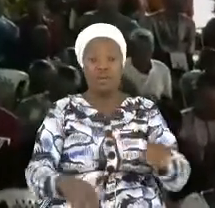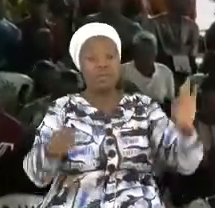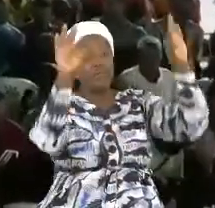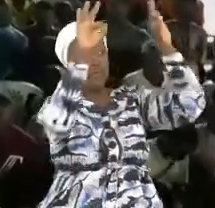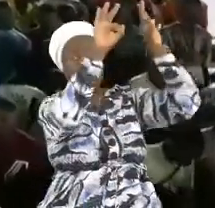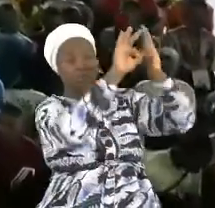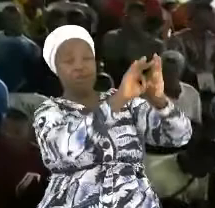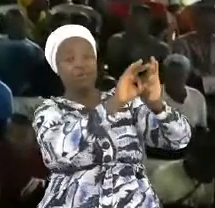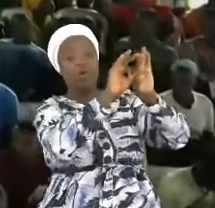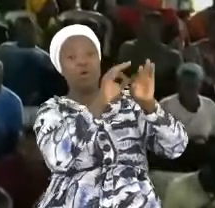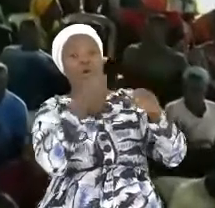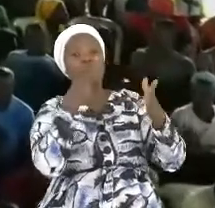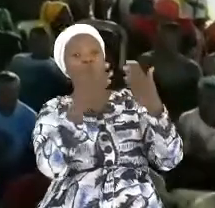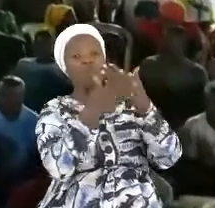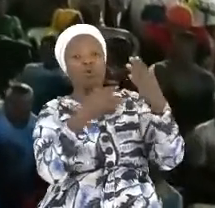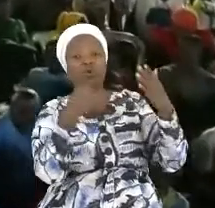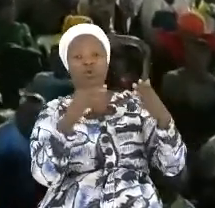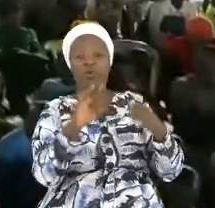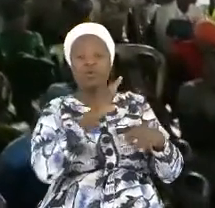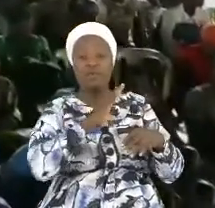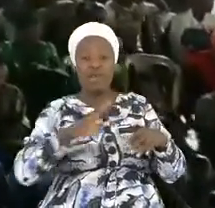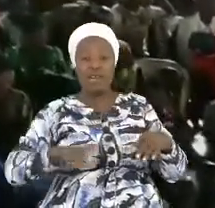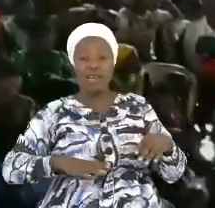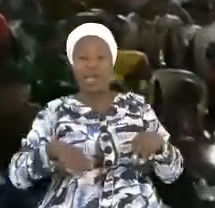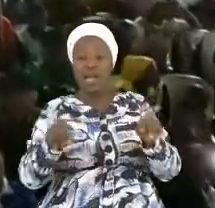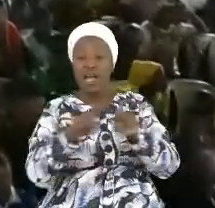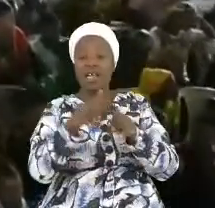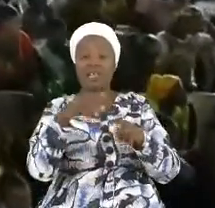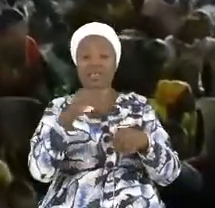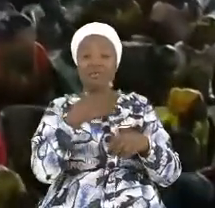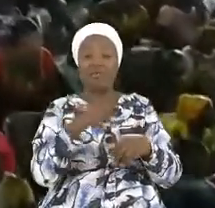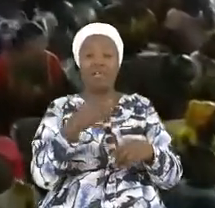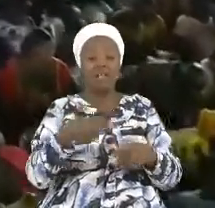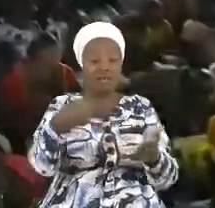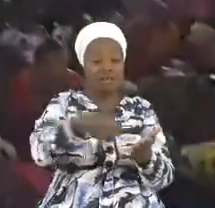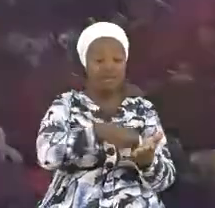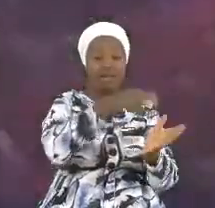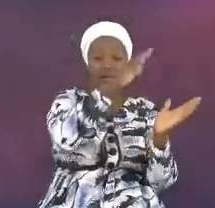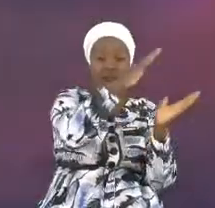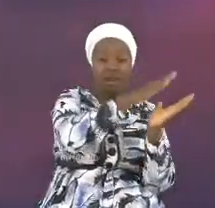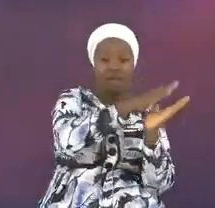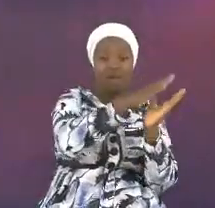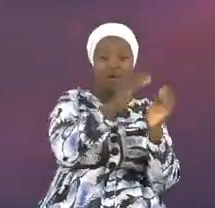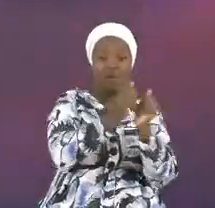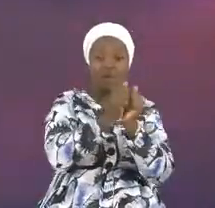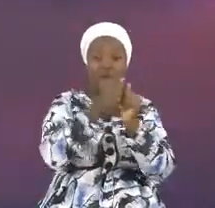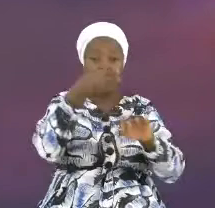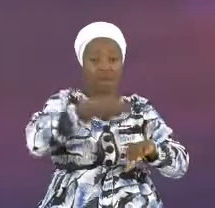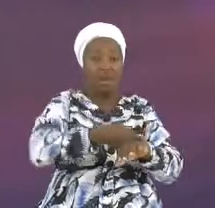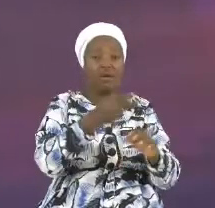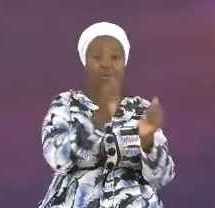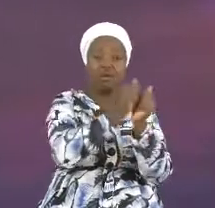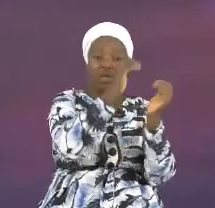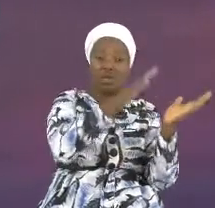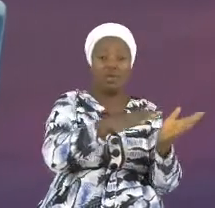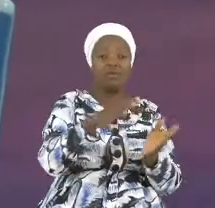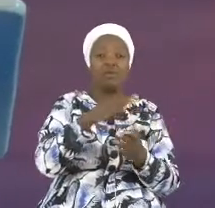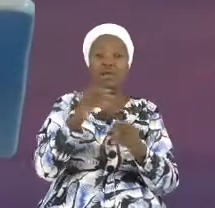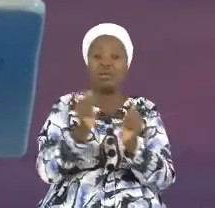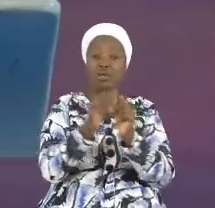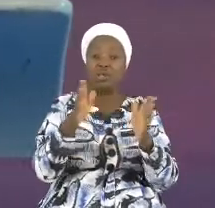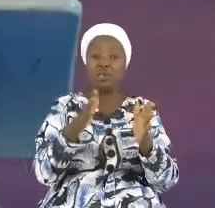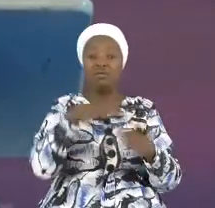Christ, as of a lamb without blemish and without spot.